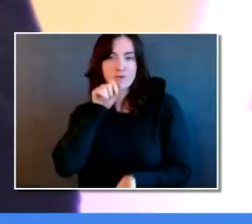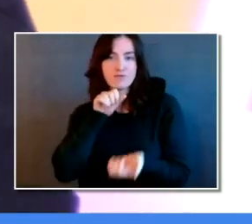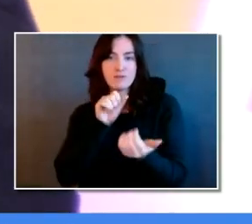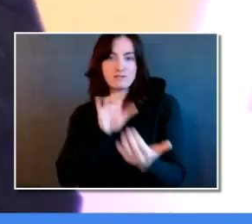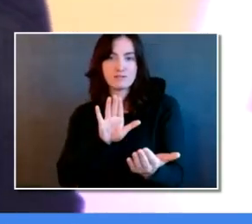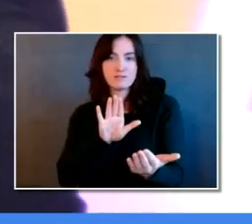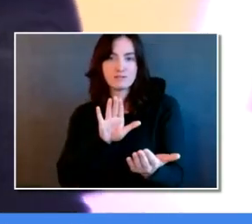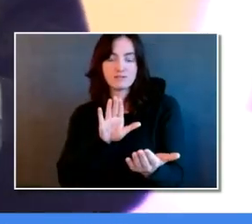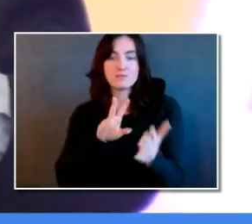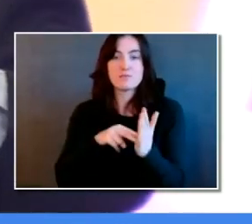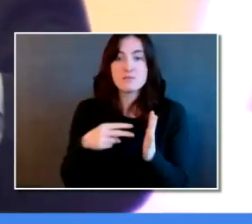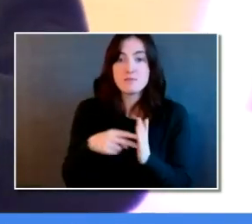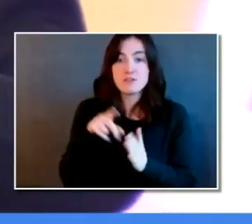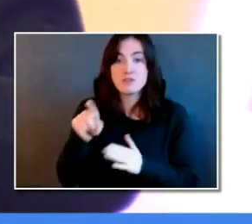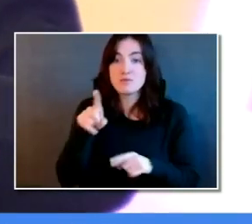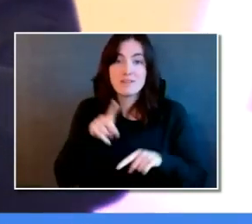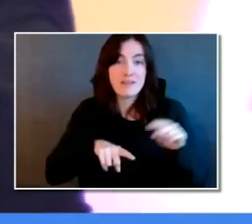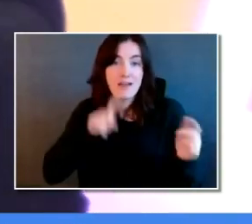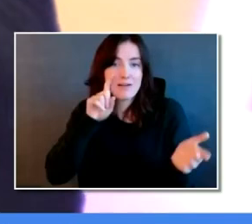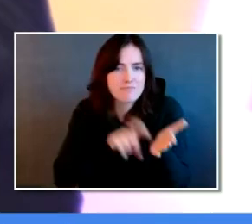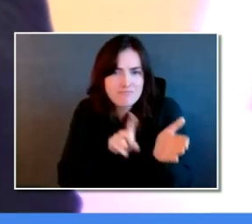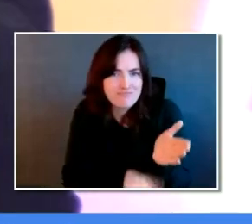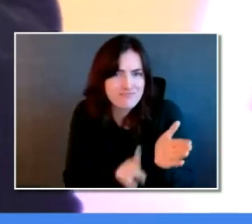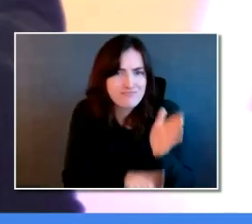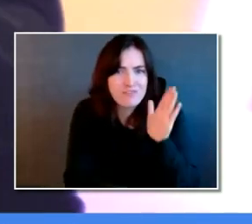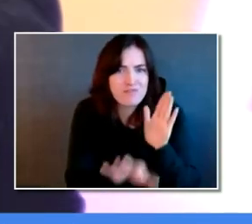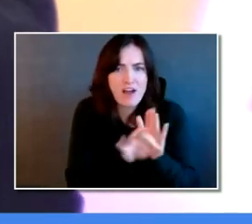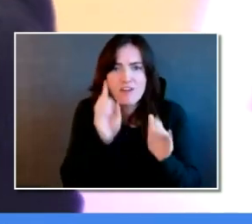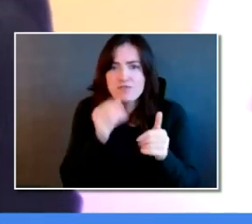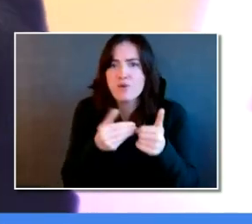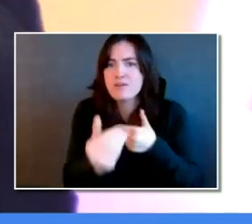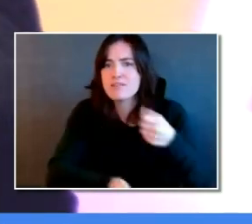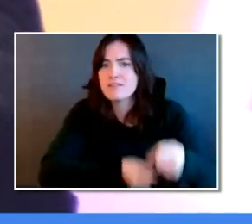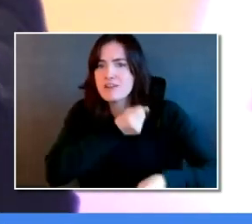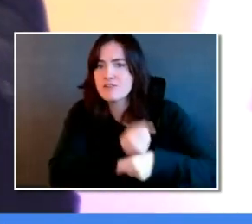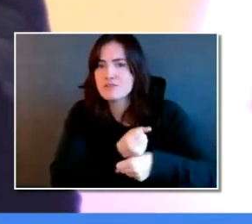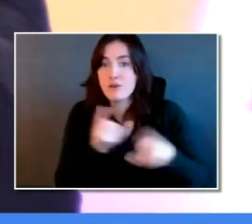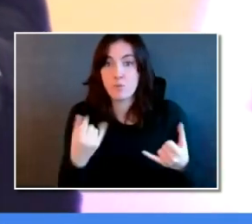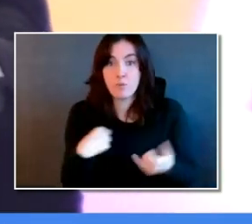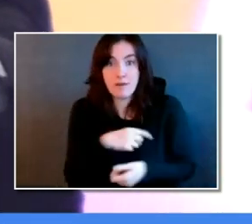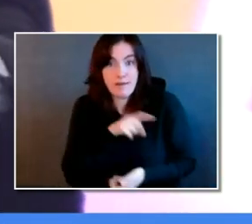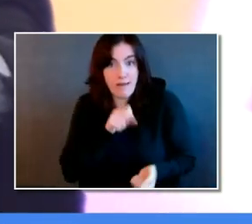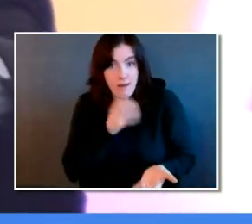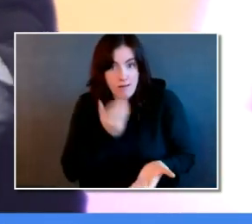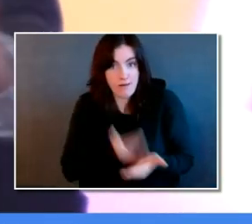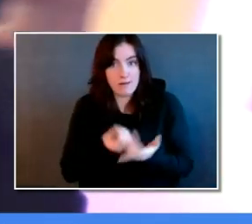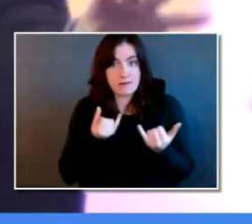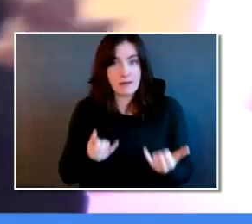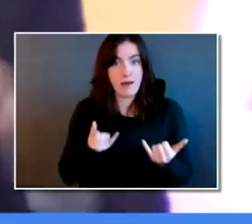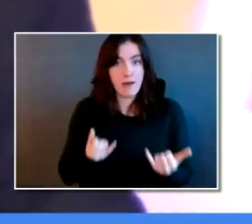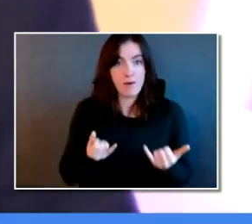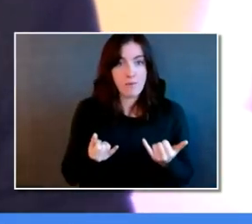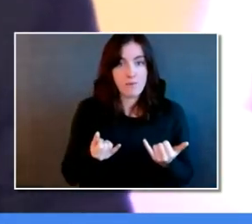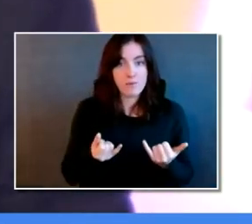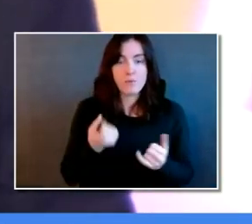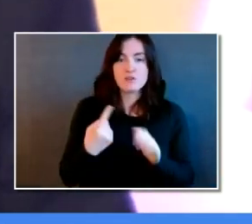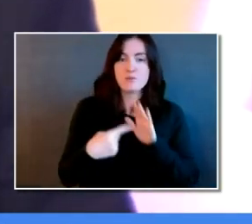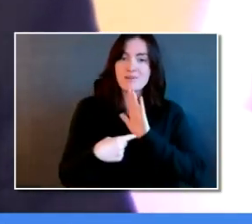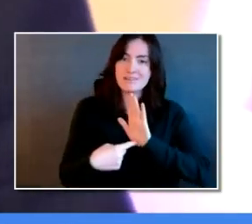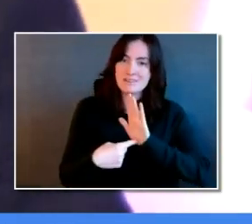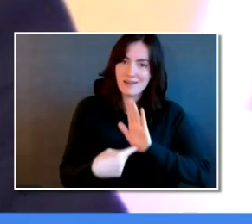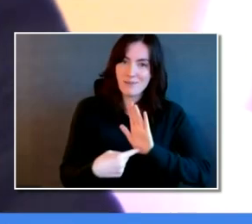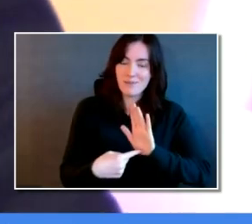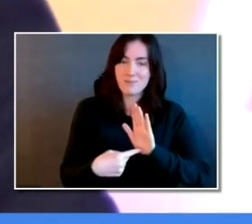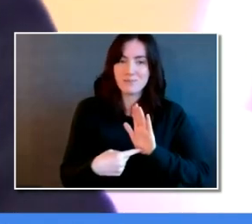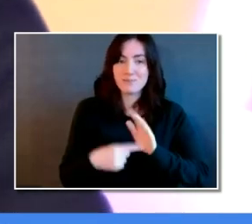able to find out, for instance, in coming years, what we can find out now, which is, as one example, that